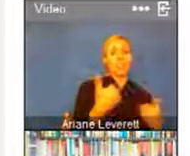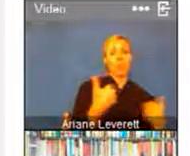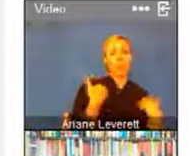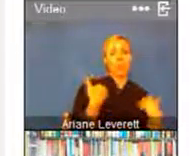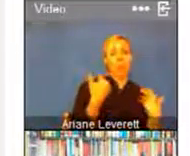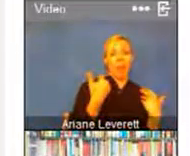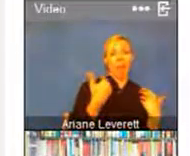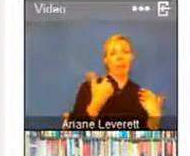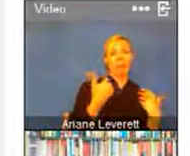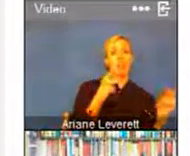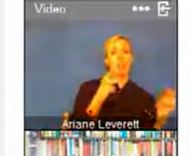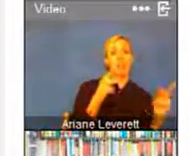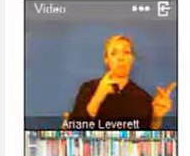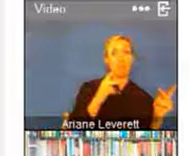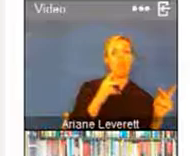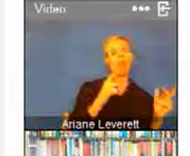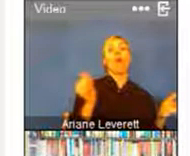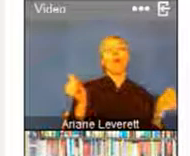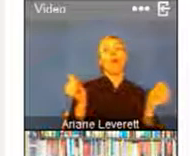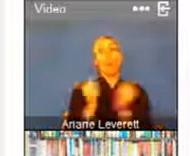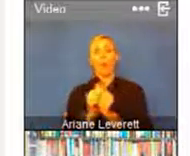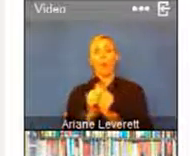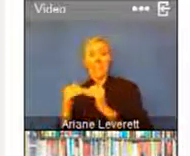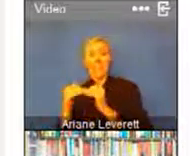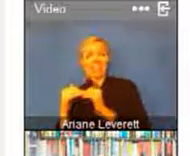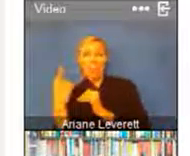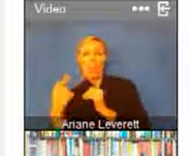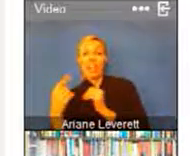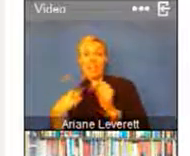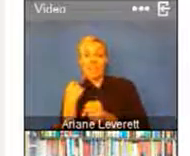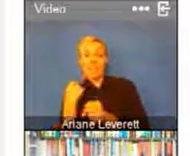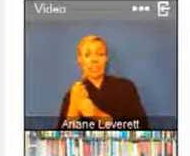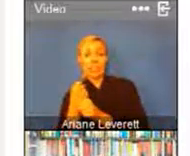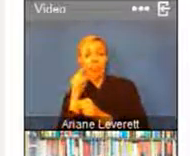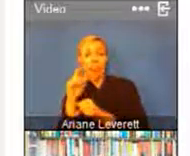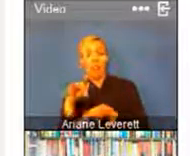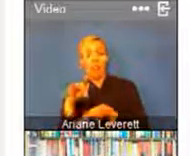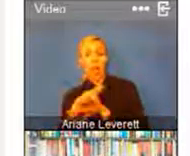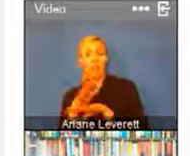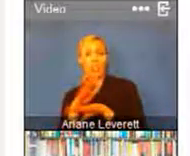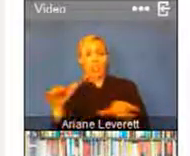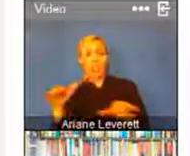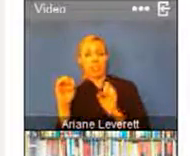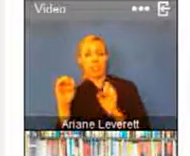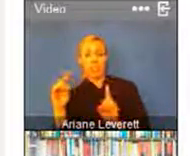that training programs for educators and parents seem to be most effective.